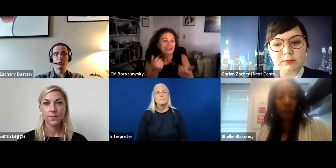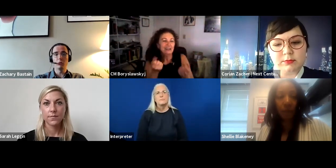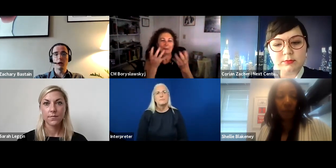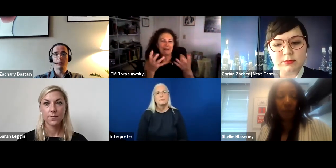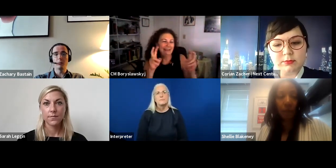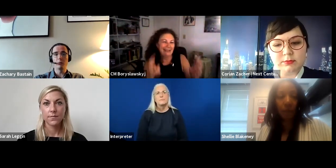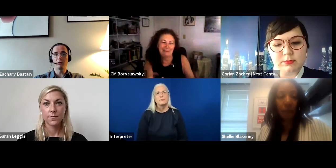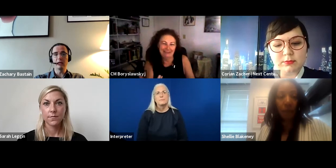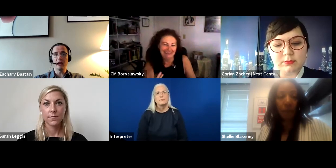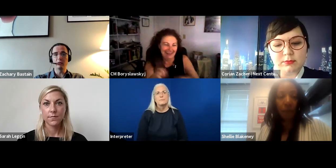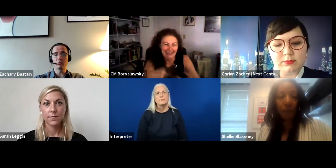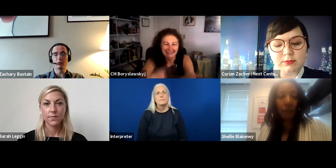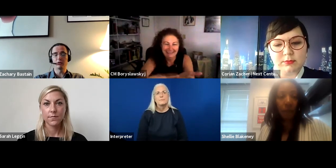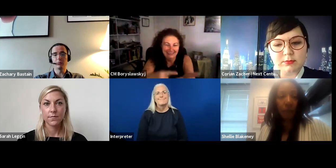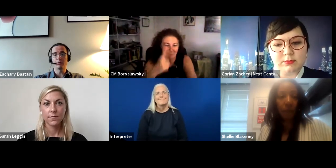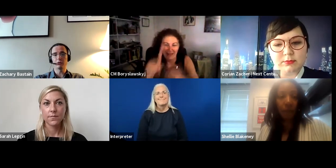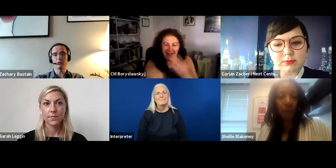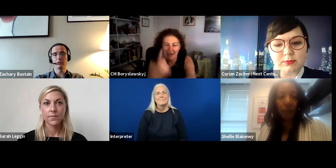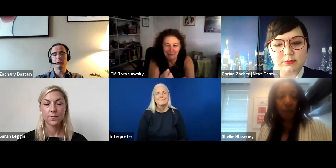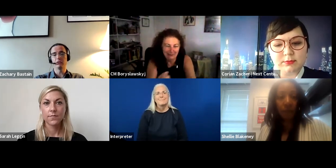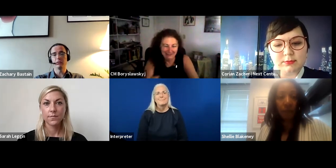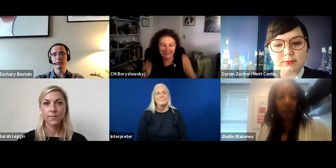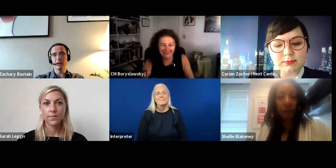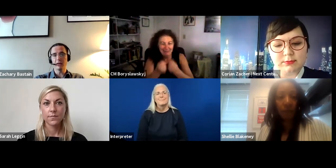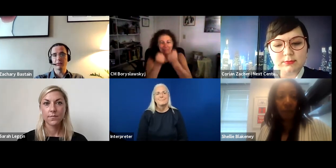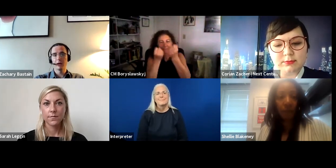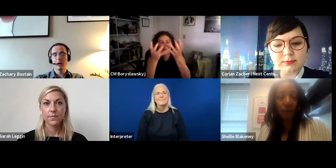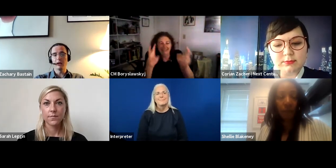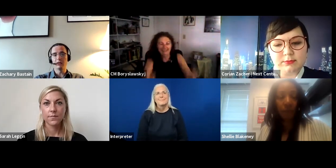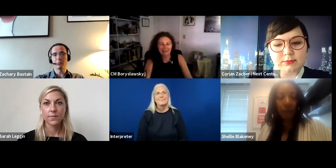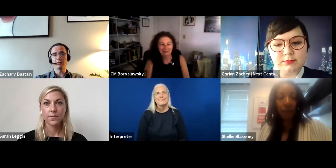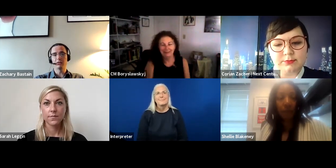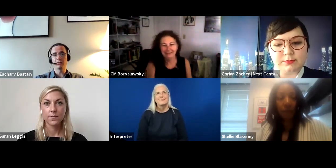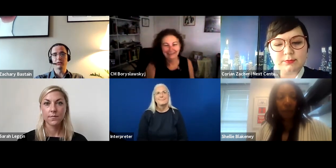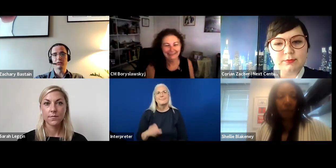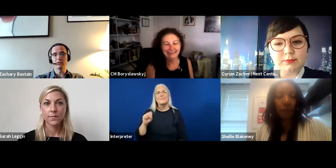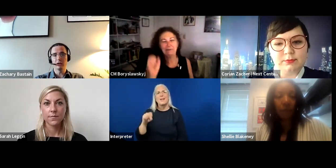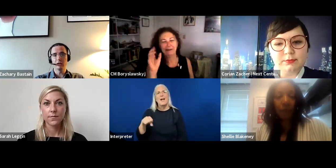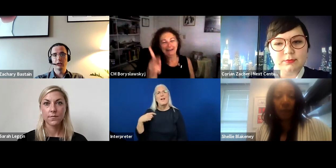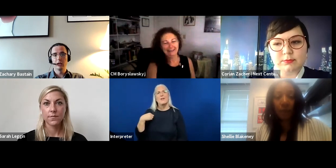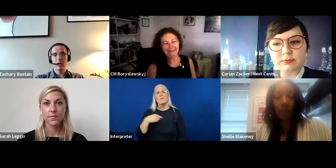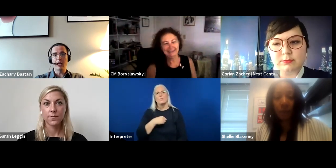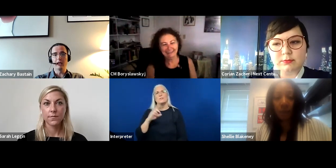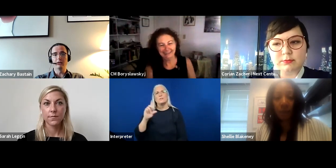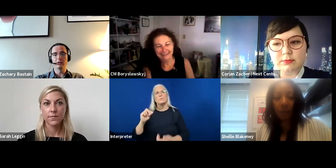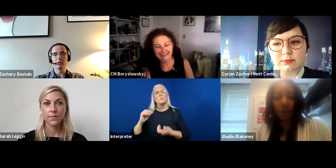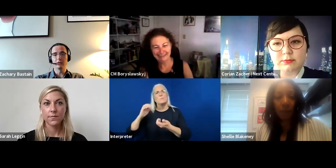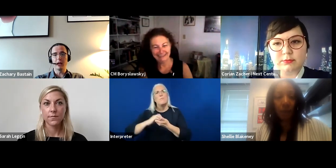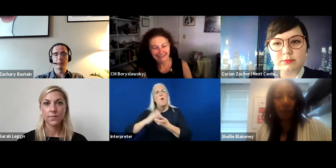So we've engaged with, for example, National Association of the Deaf, Deafblind Citizens in Action, and